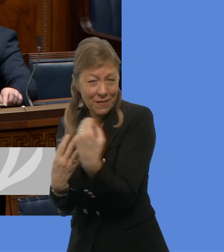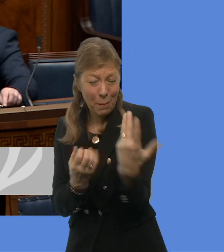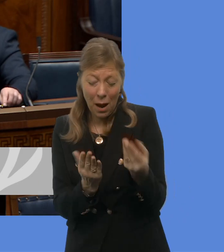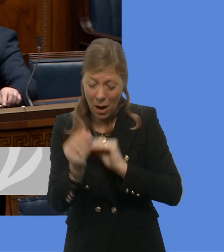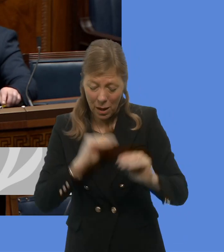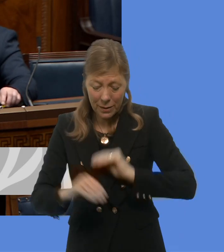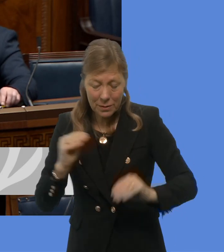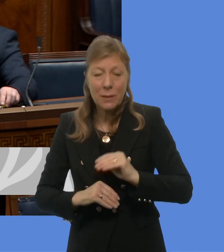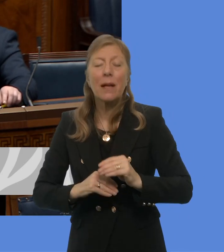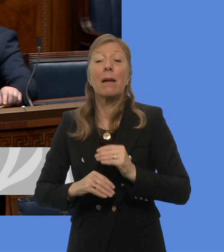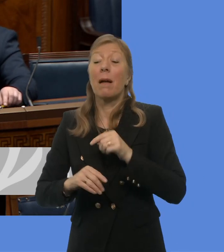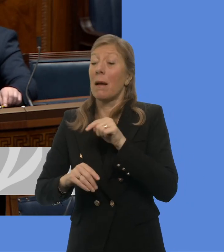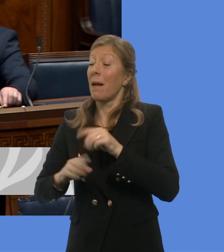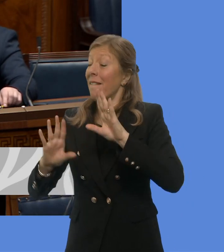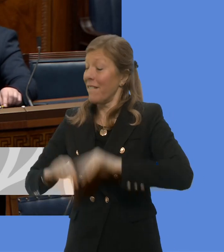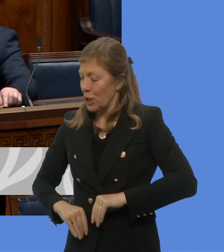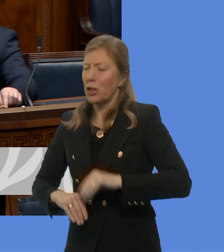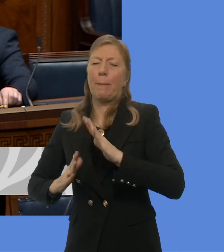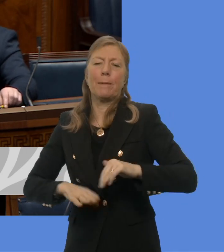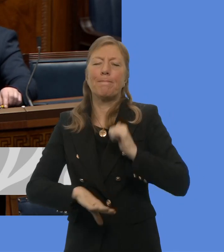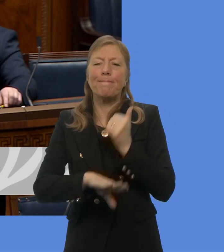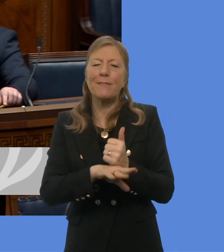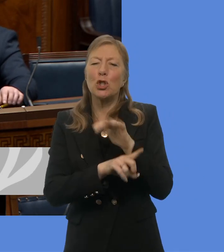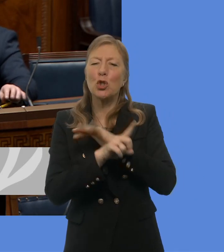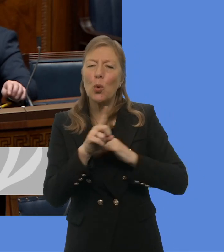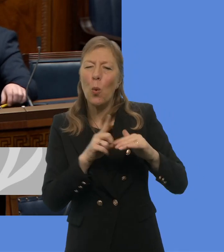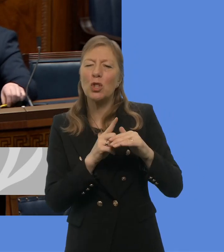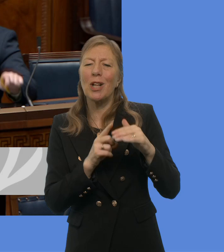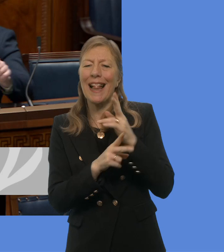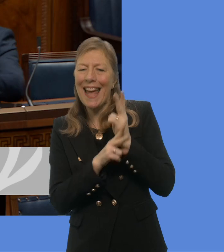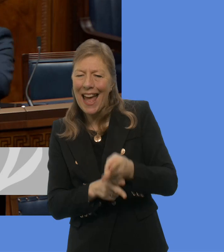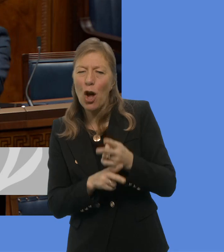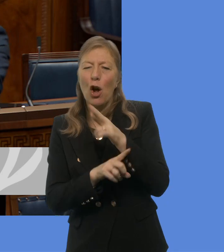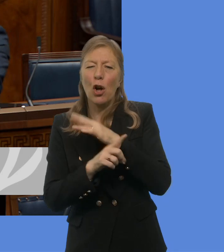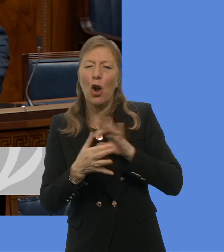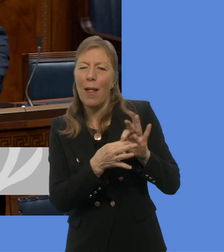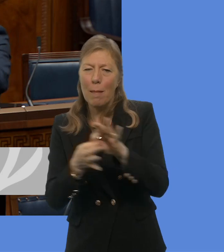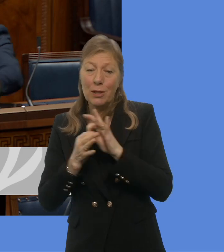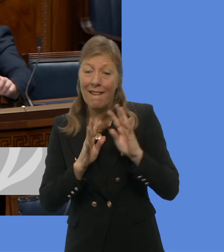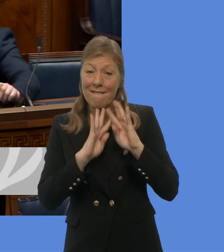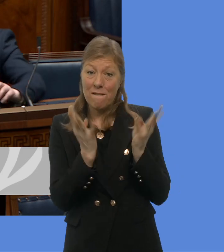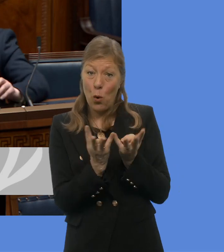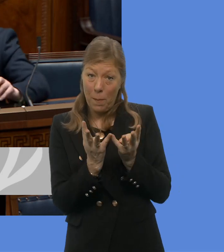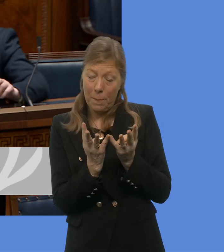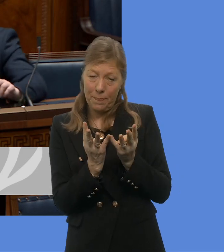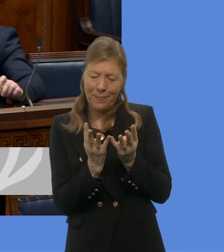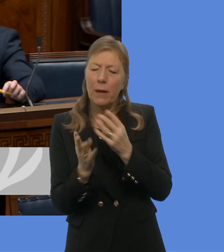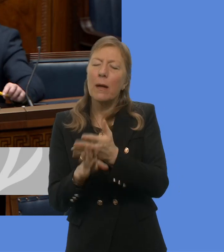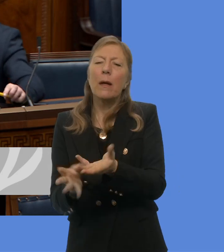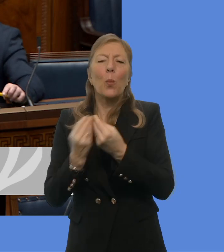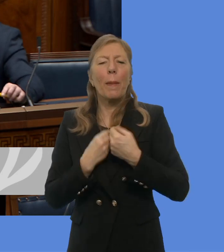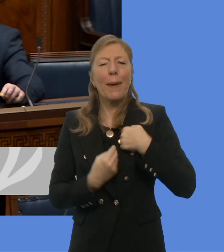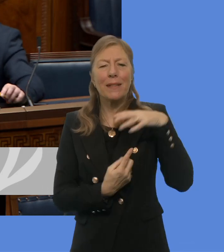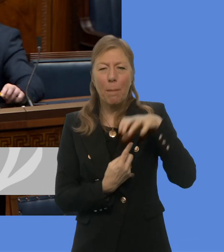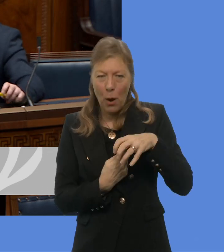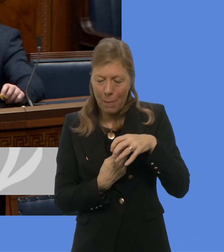established, and that's with the intention of working with my department to implement the proposed reforms. Now, the forum provides the